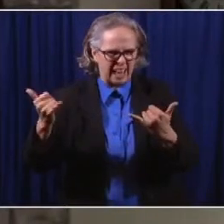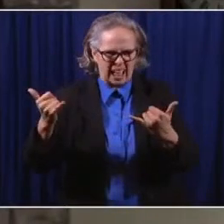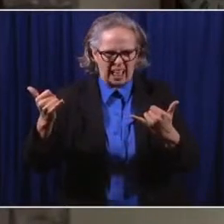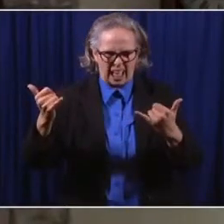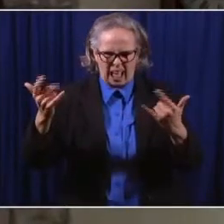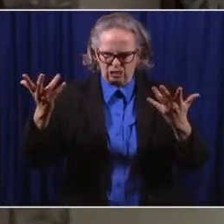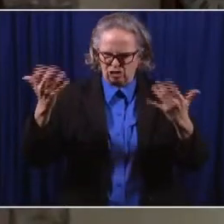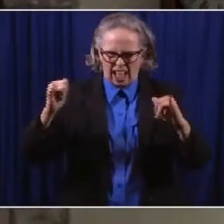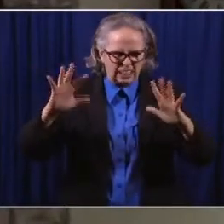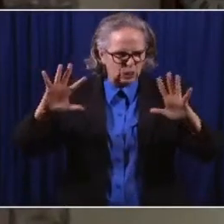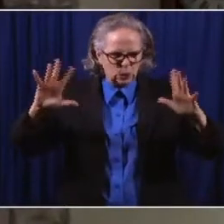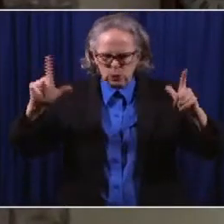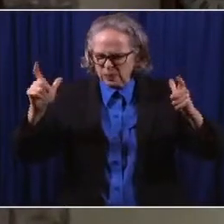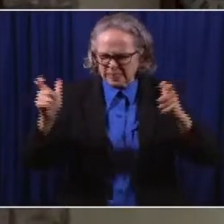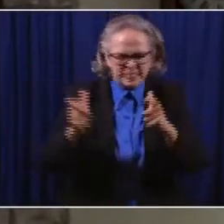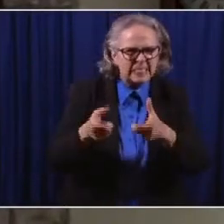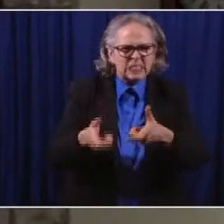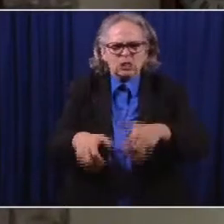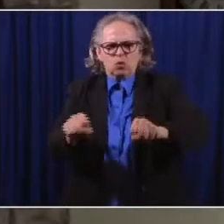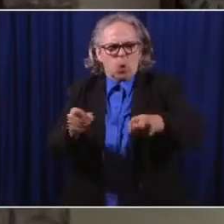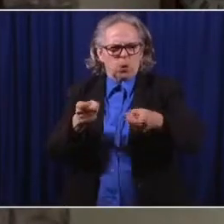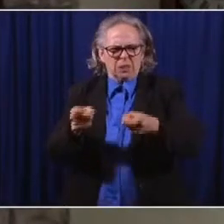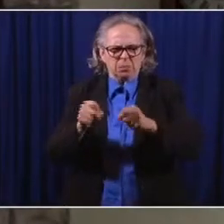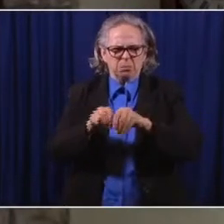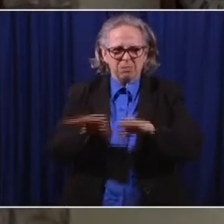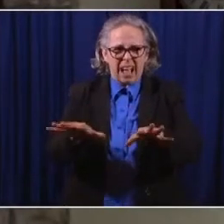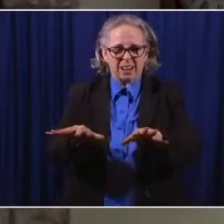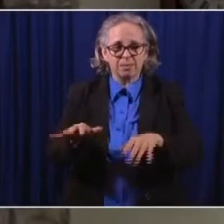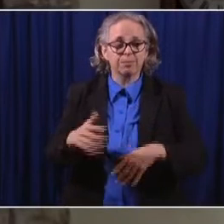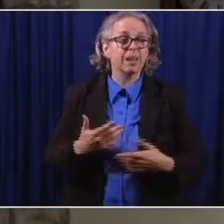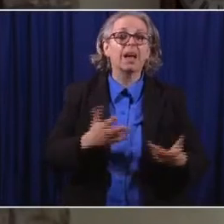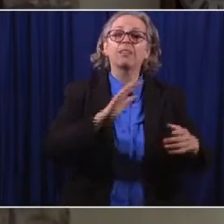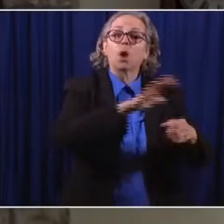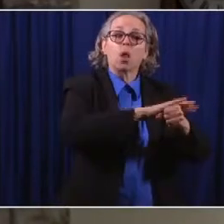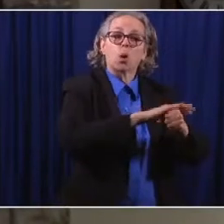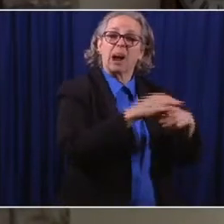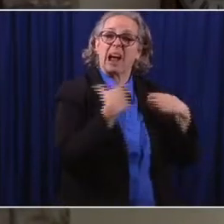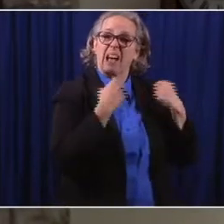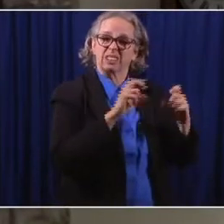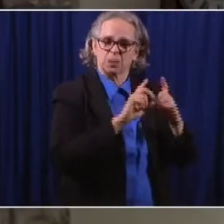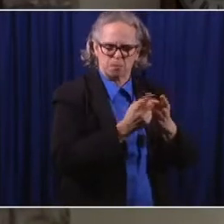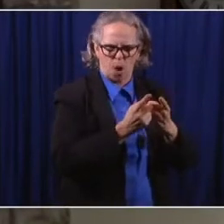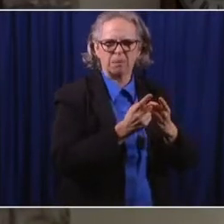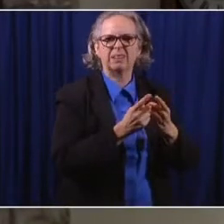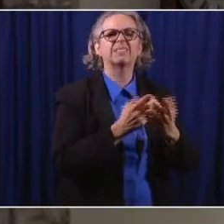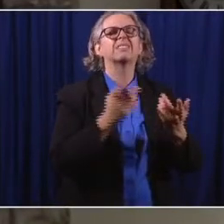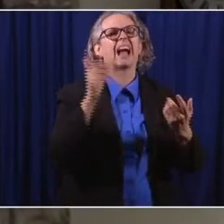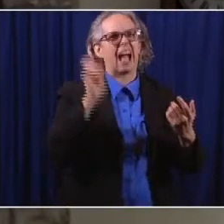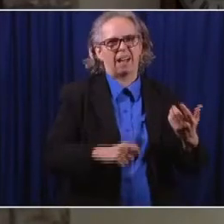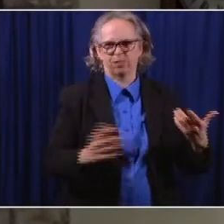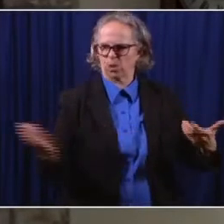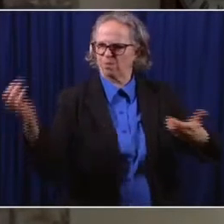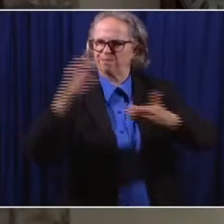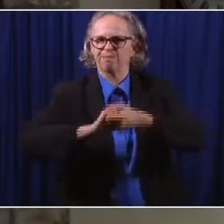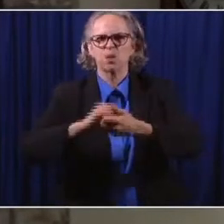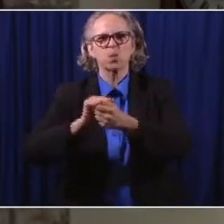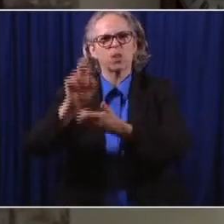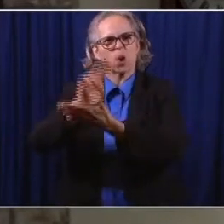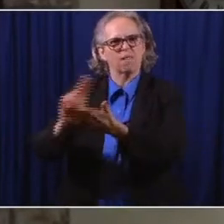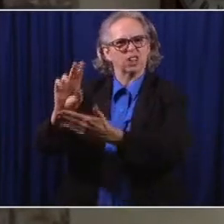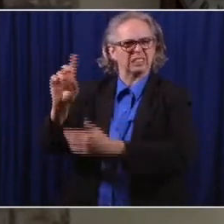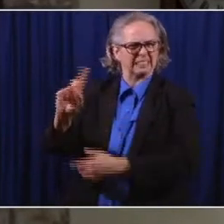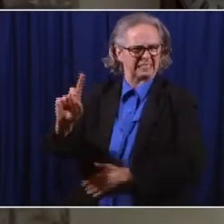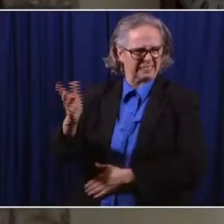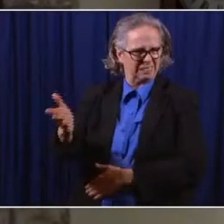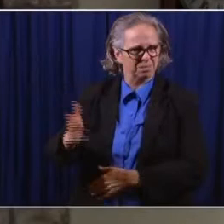on contact tracing and messaging. Montgomery County also has several long-term care facility outbreaks,